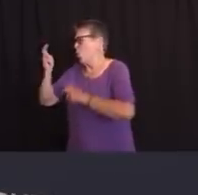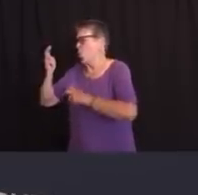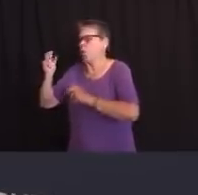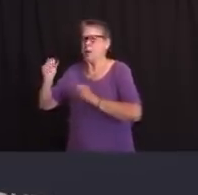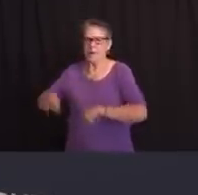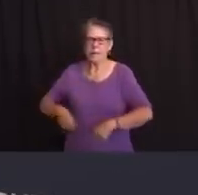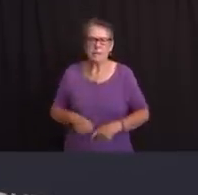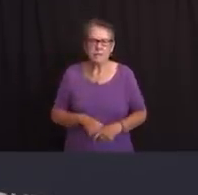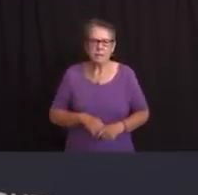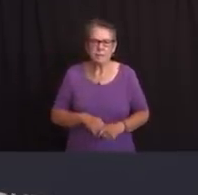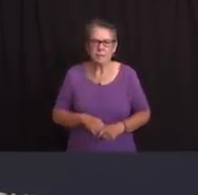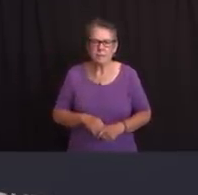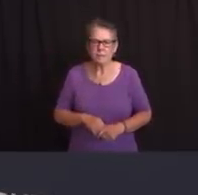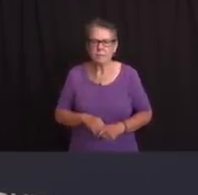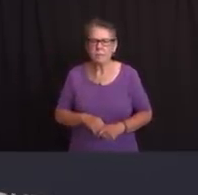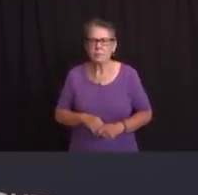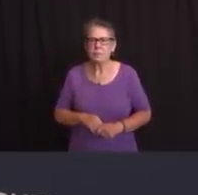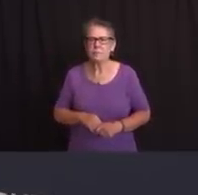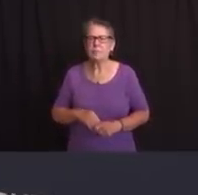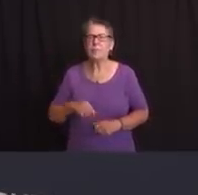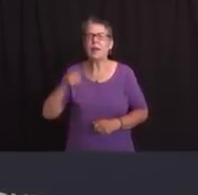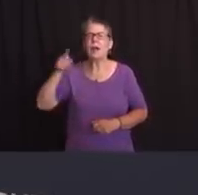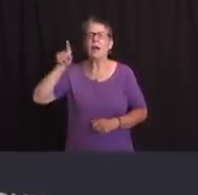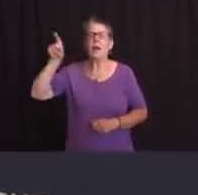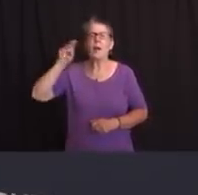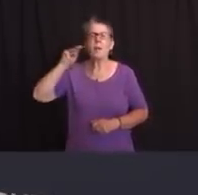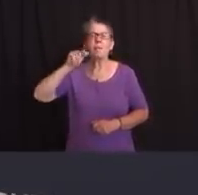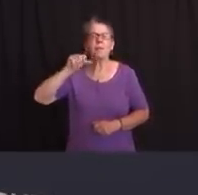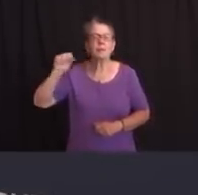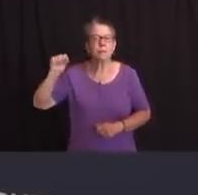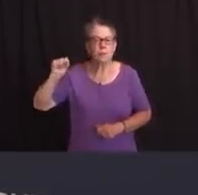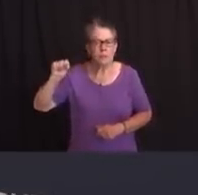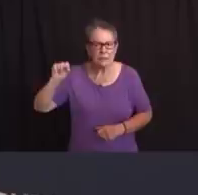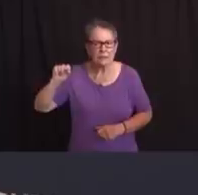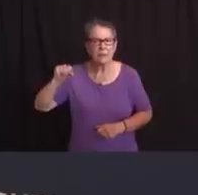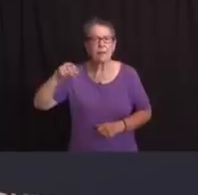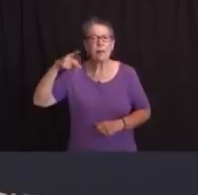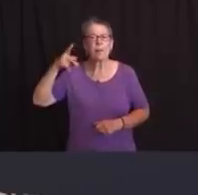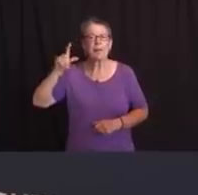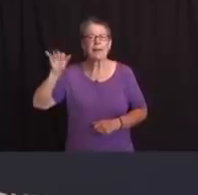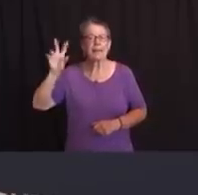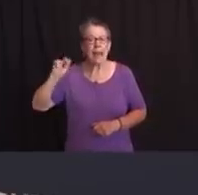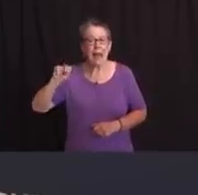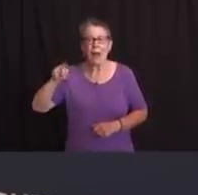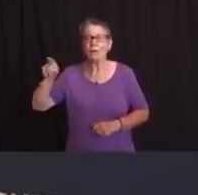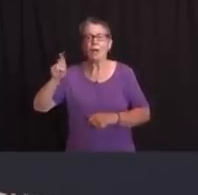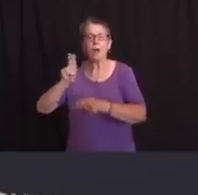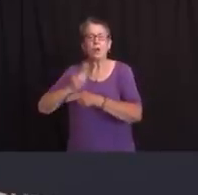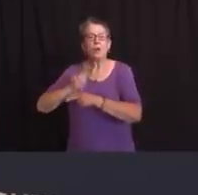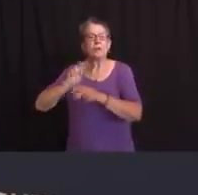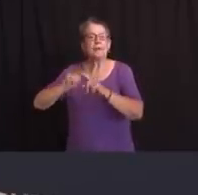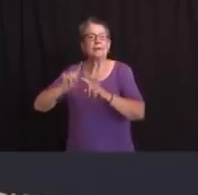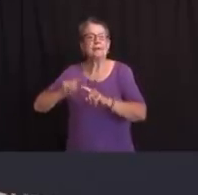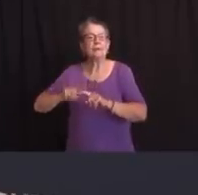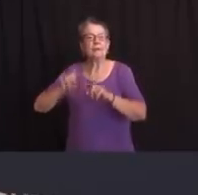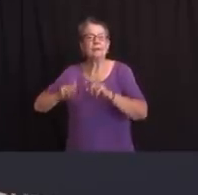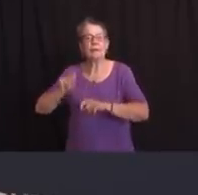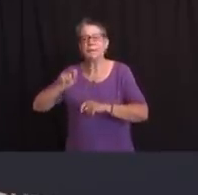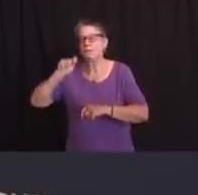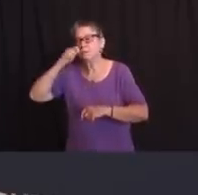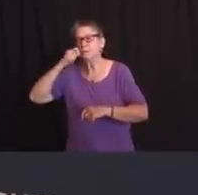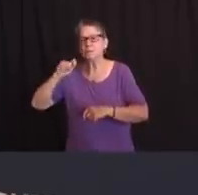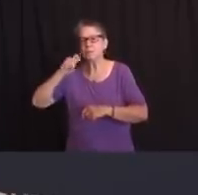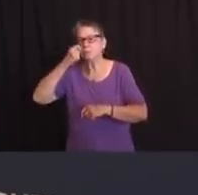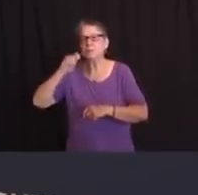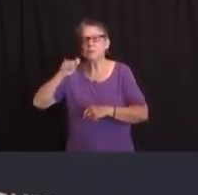outbreak in Provincetown, Massachusetts, when they examined nasal swabs, which is where you're doing the testing from, that in those vaccinated